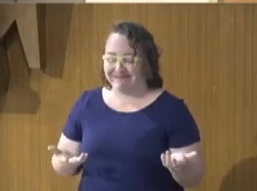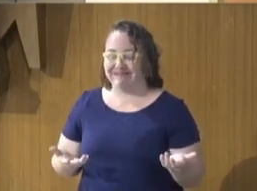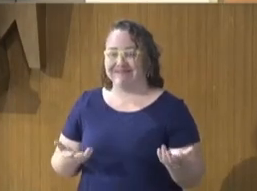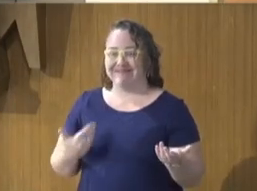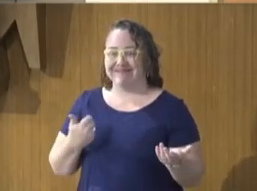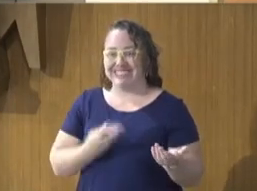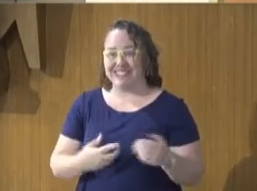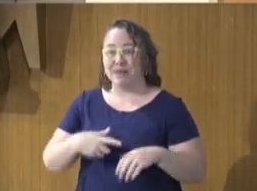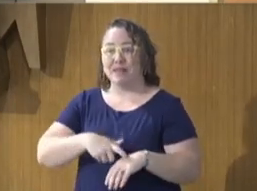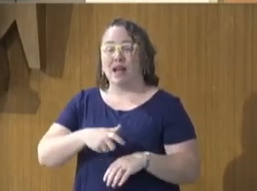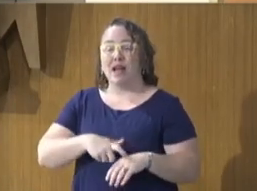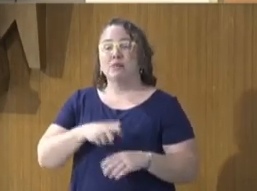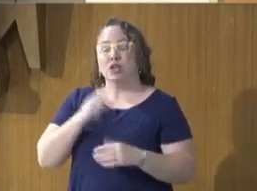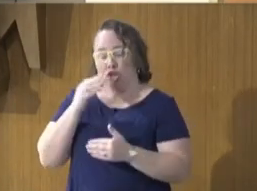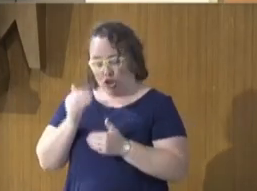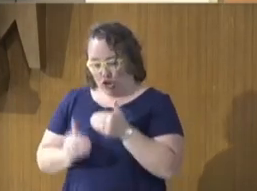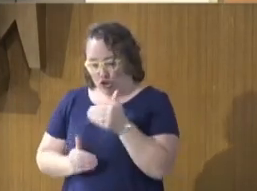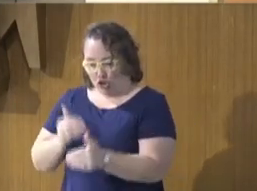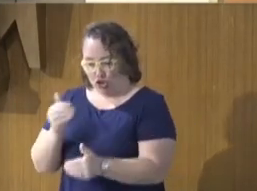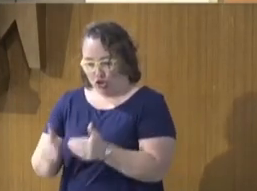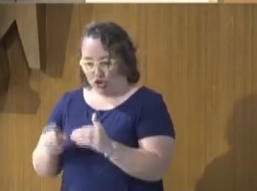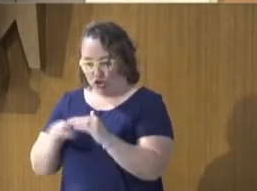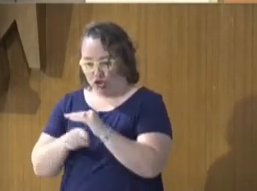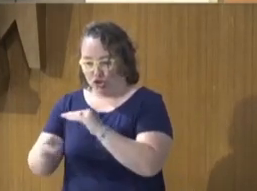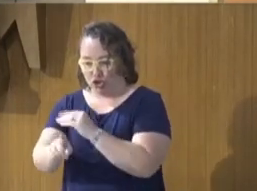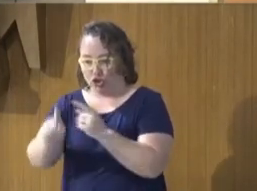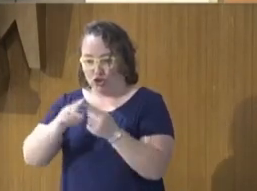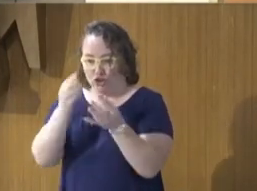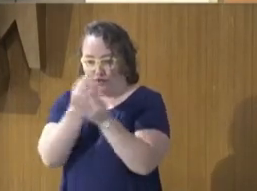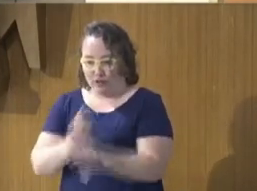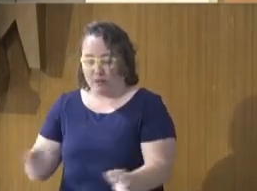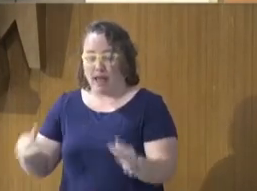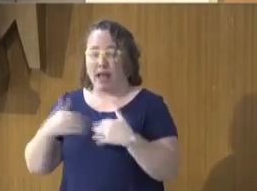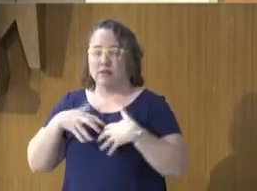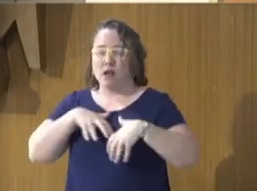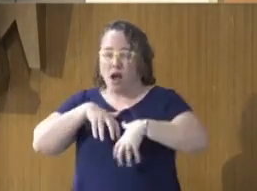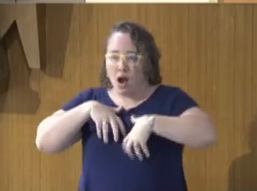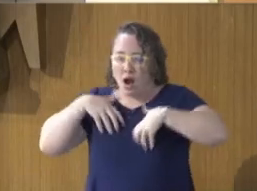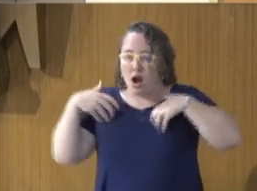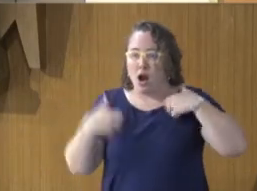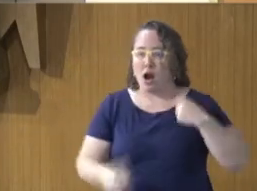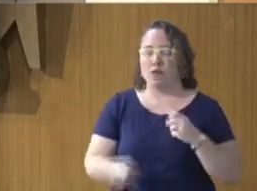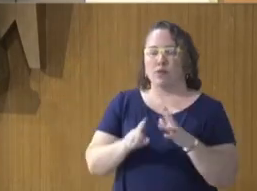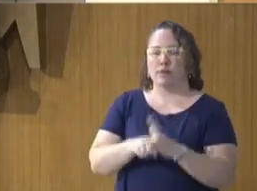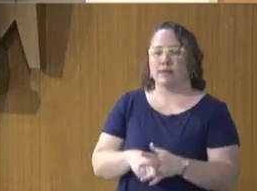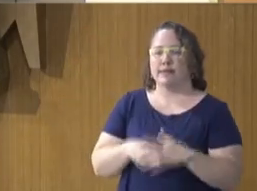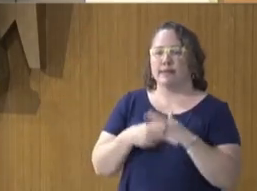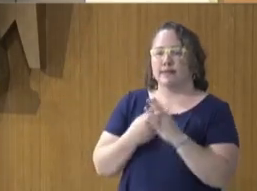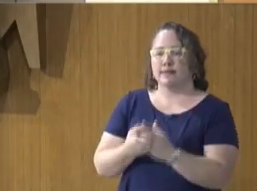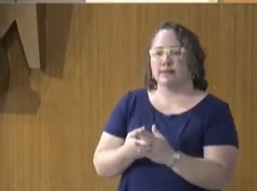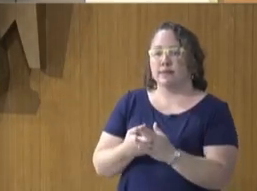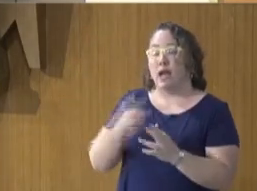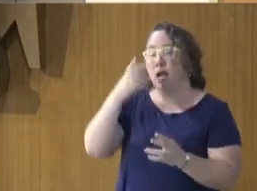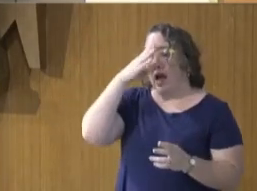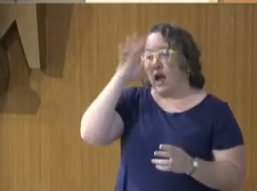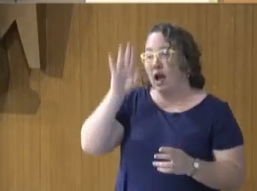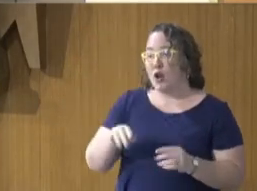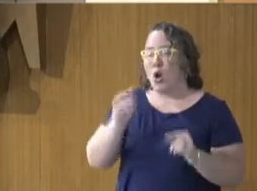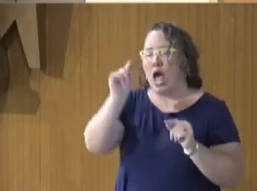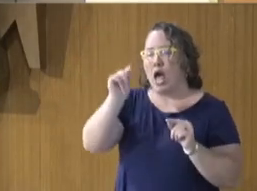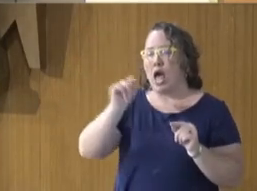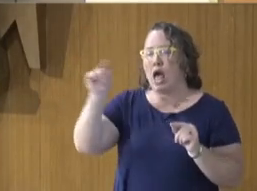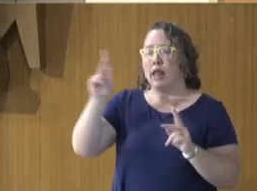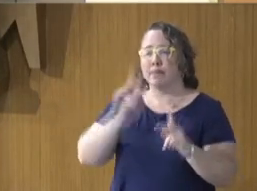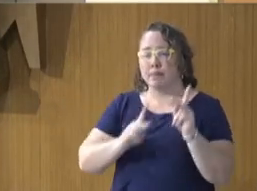journey to freedom has really ugly, painful, heartbreaking beginnings. I know those among us who are